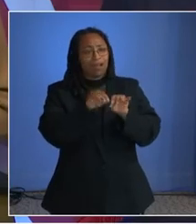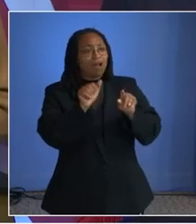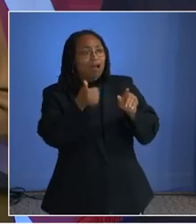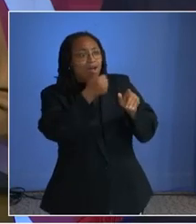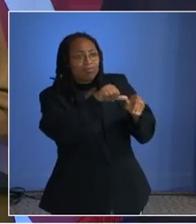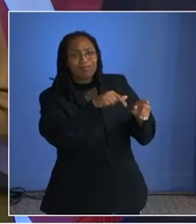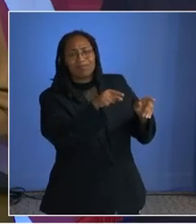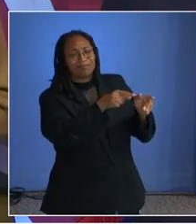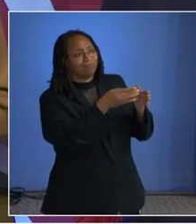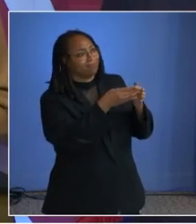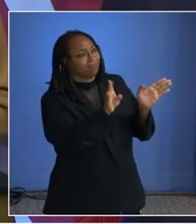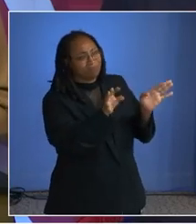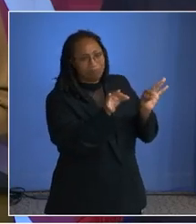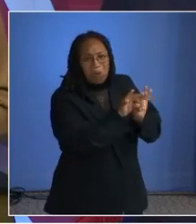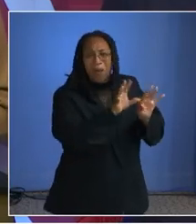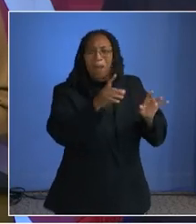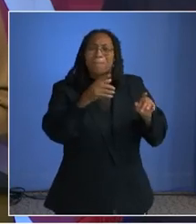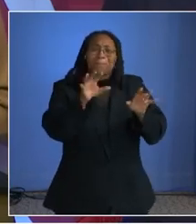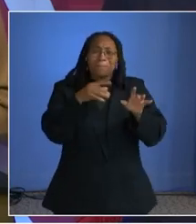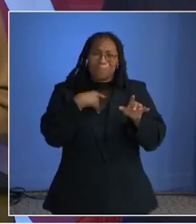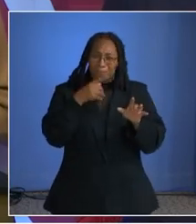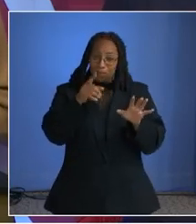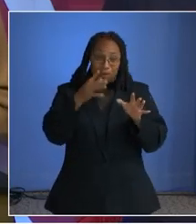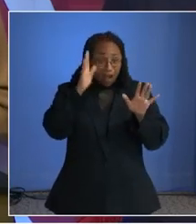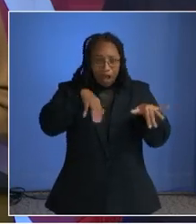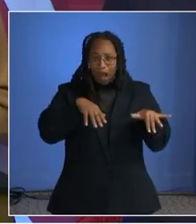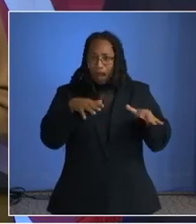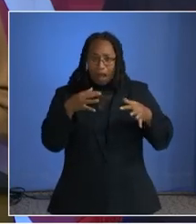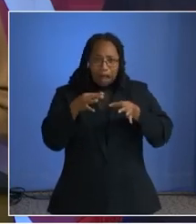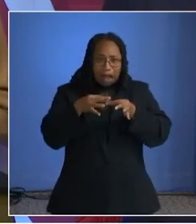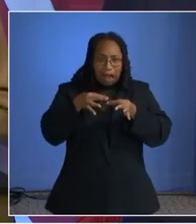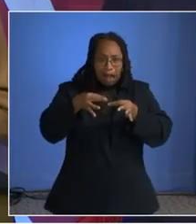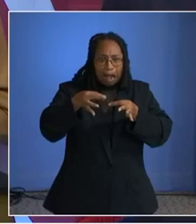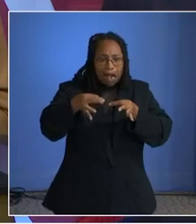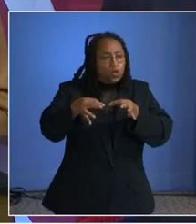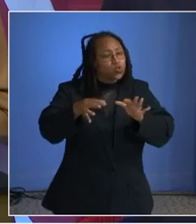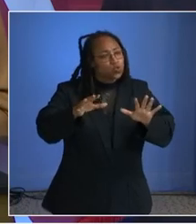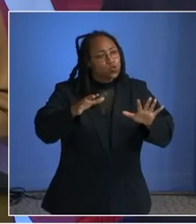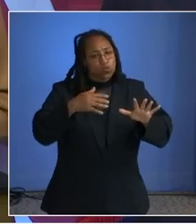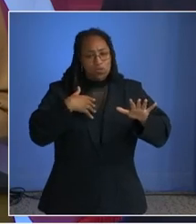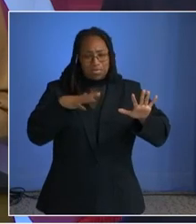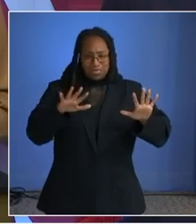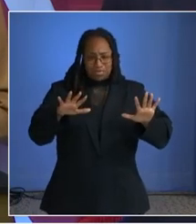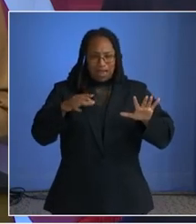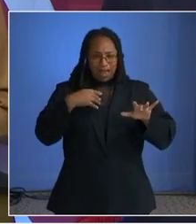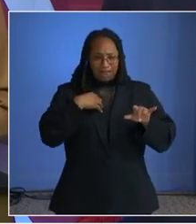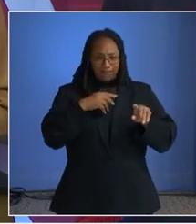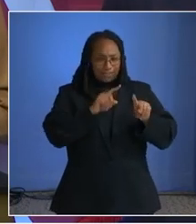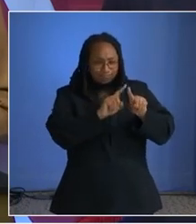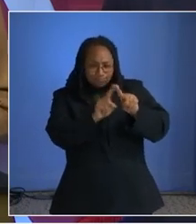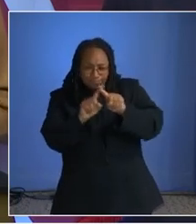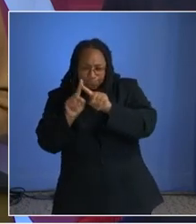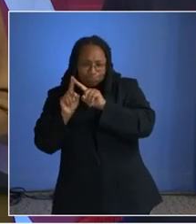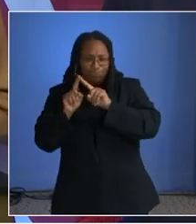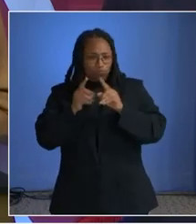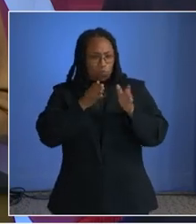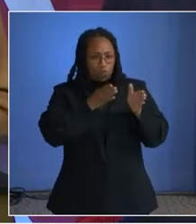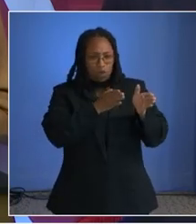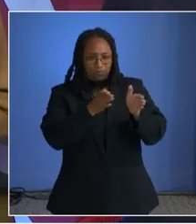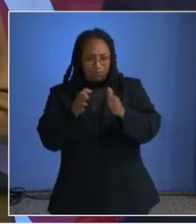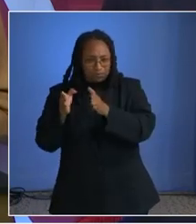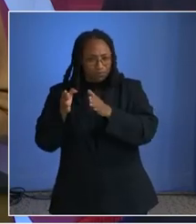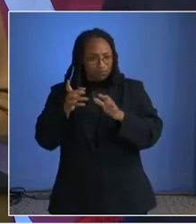EMS, Metropolitan Police Department, at the Office of Unified Communications, our junior academy, and in this